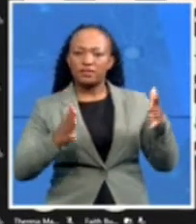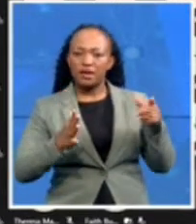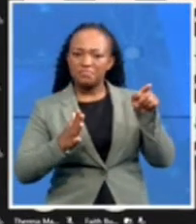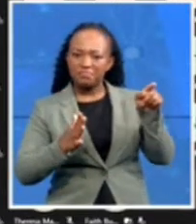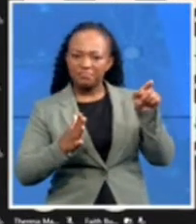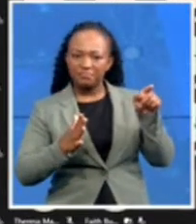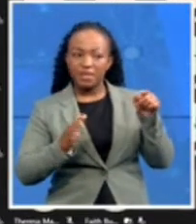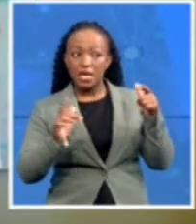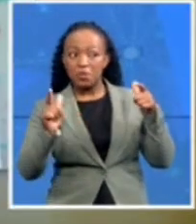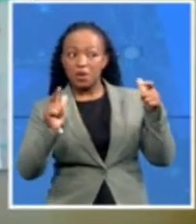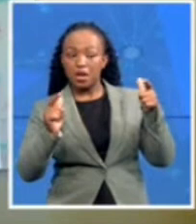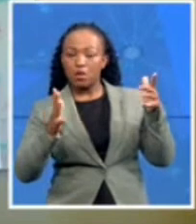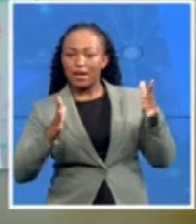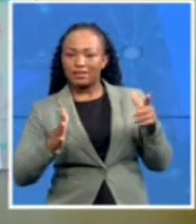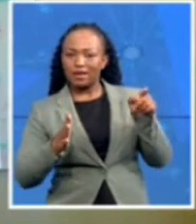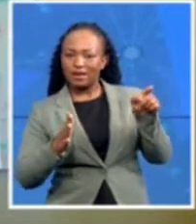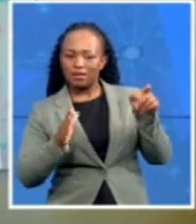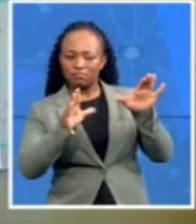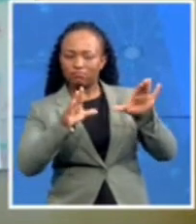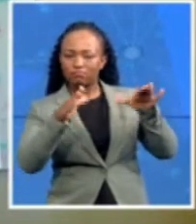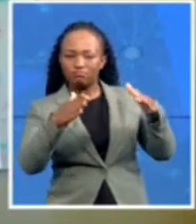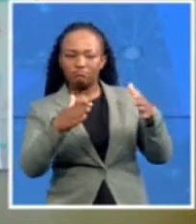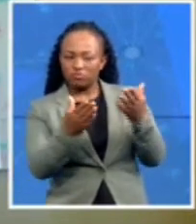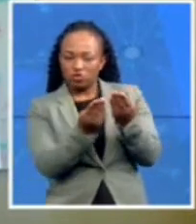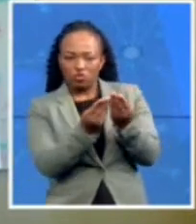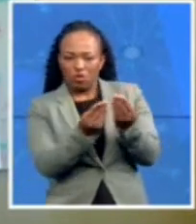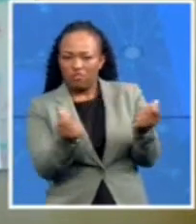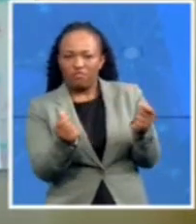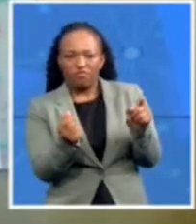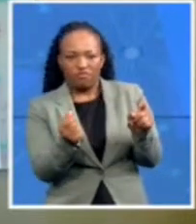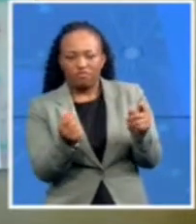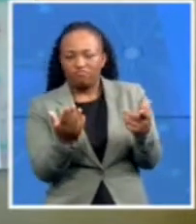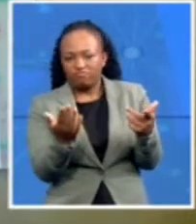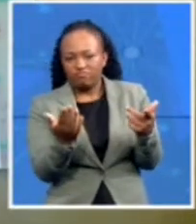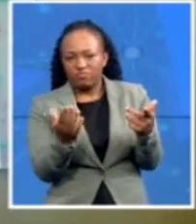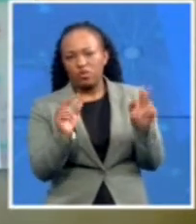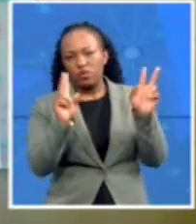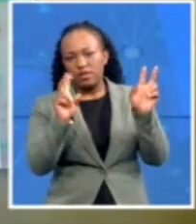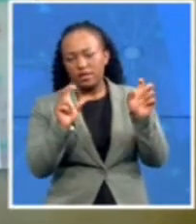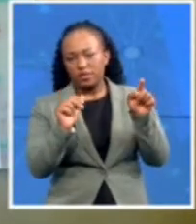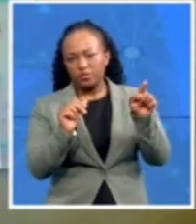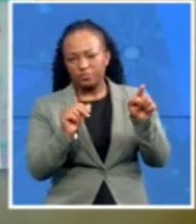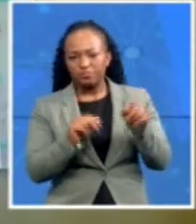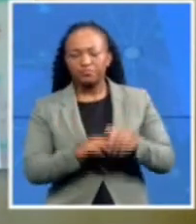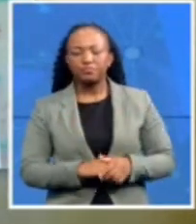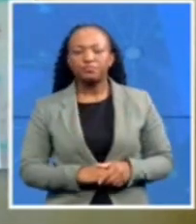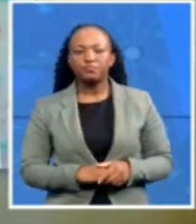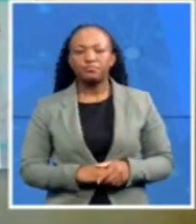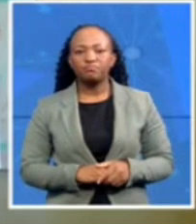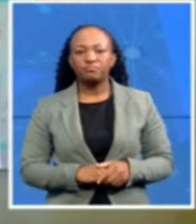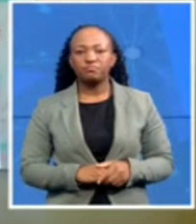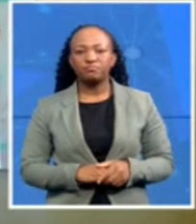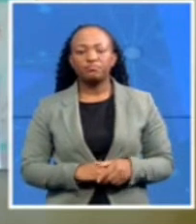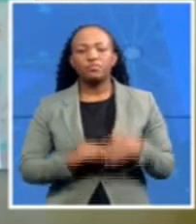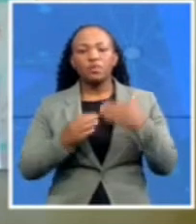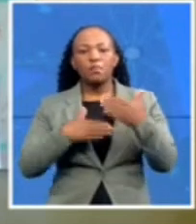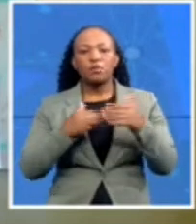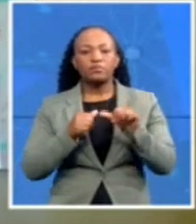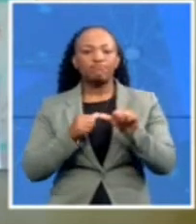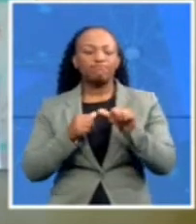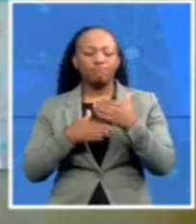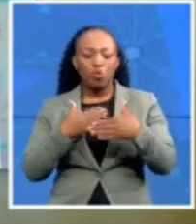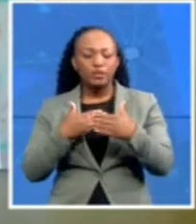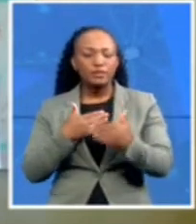deal with that aspect within the process of the regulator. So just in terms